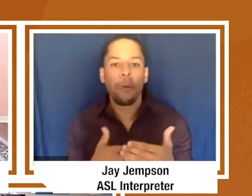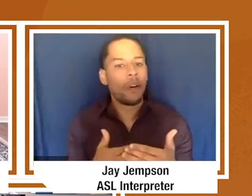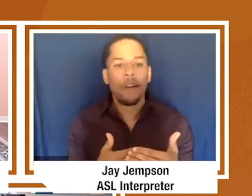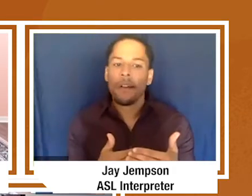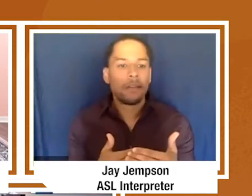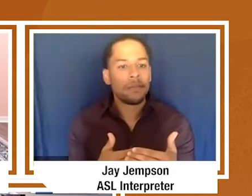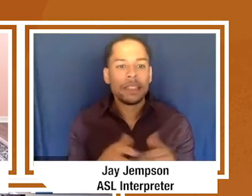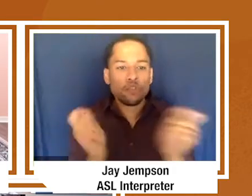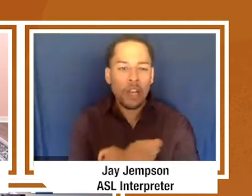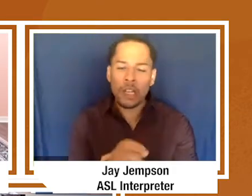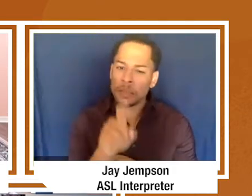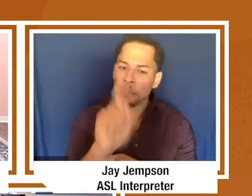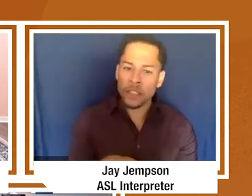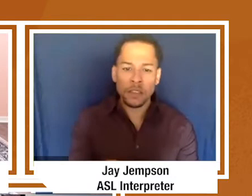continue